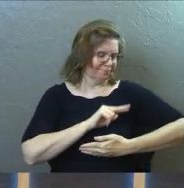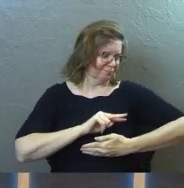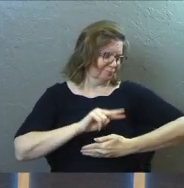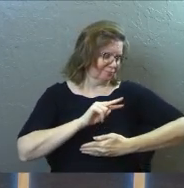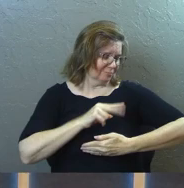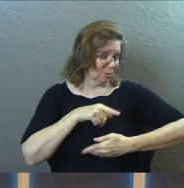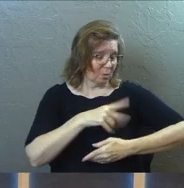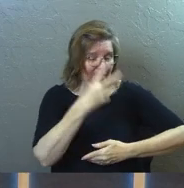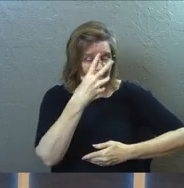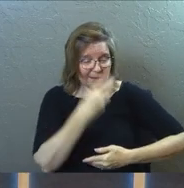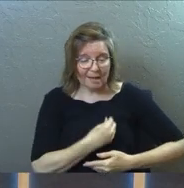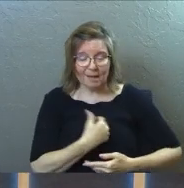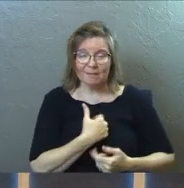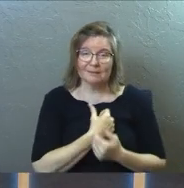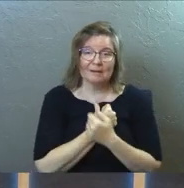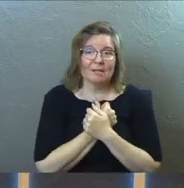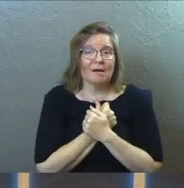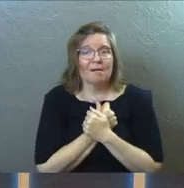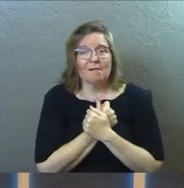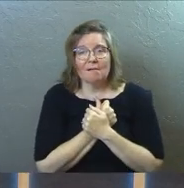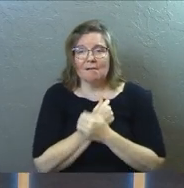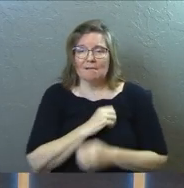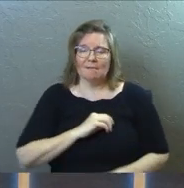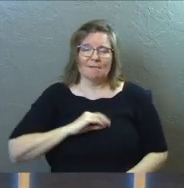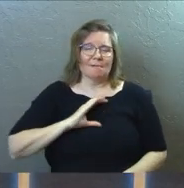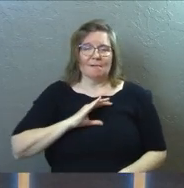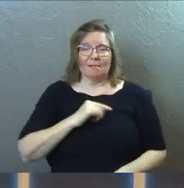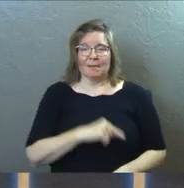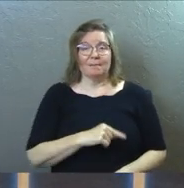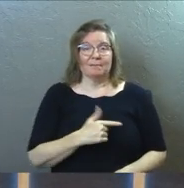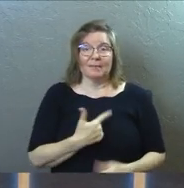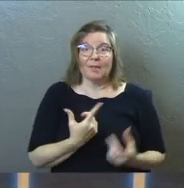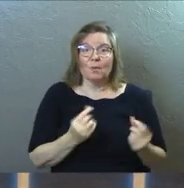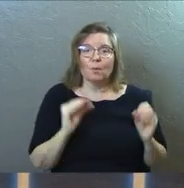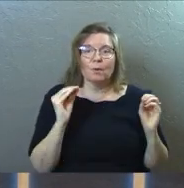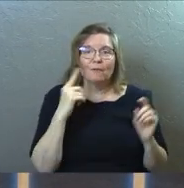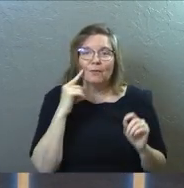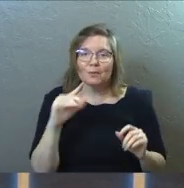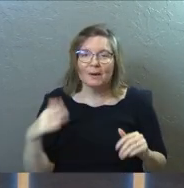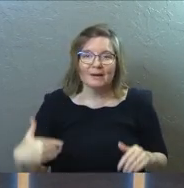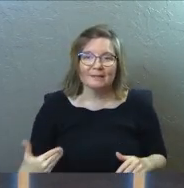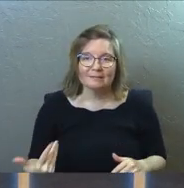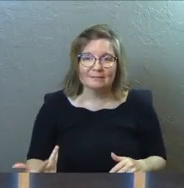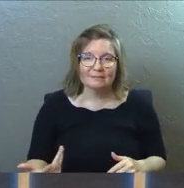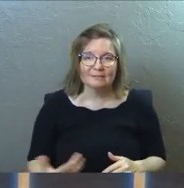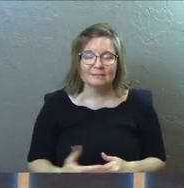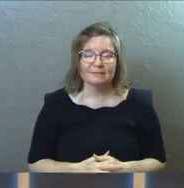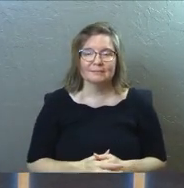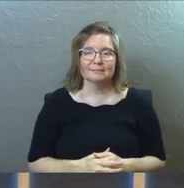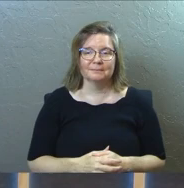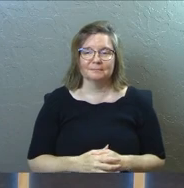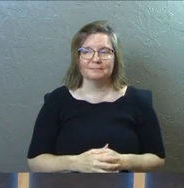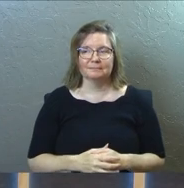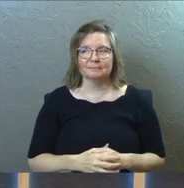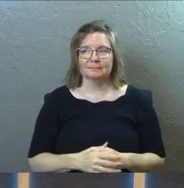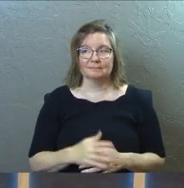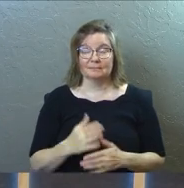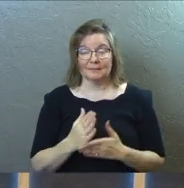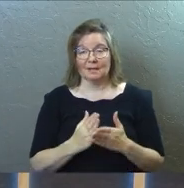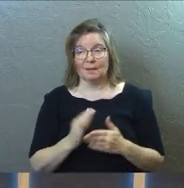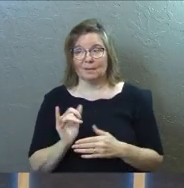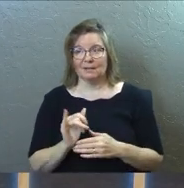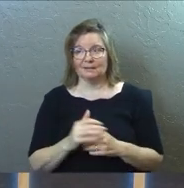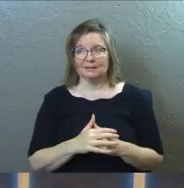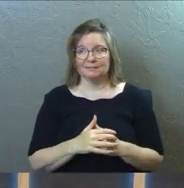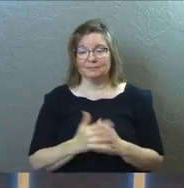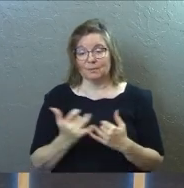while they slept and just loving them. And they hadn't done anything for you yet. You're like, some of you are